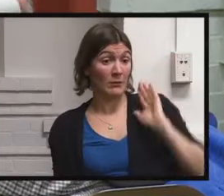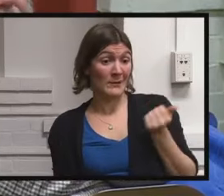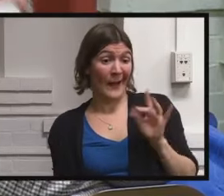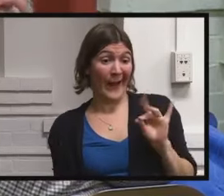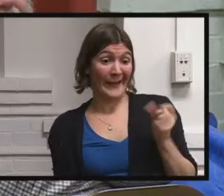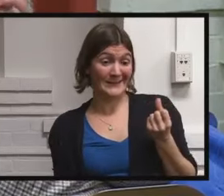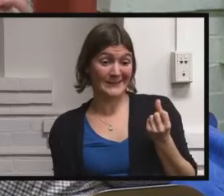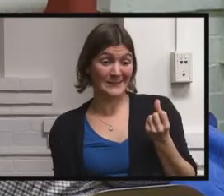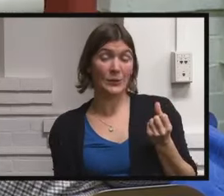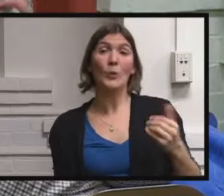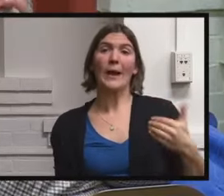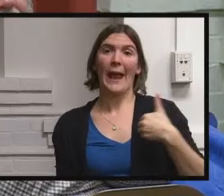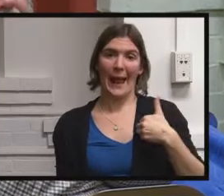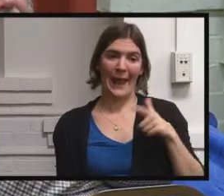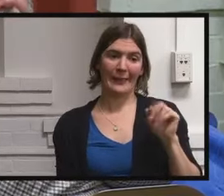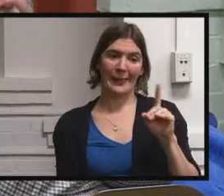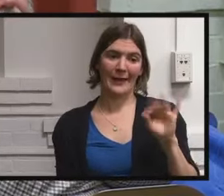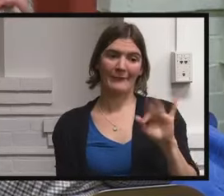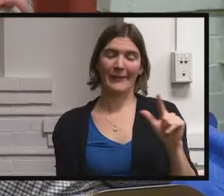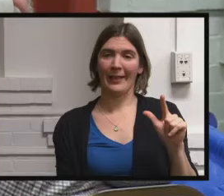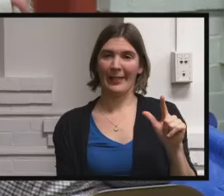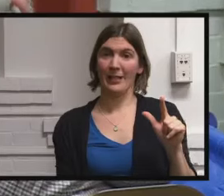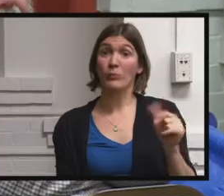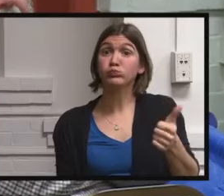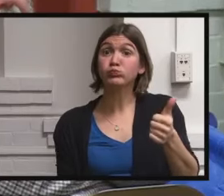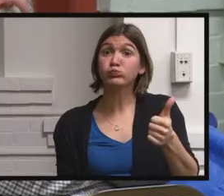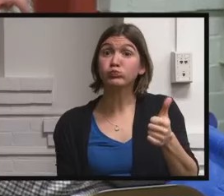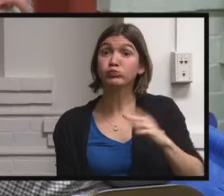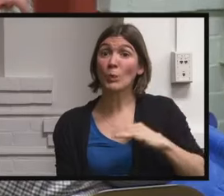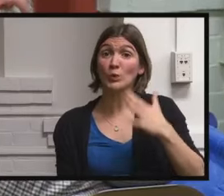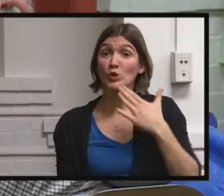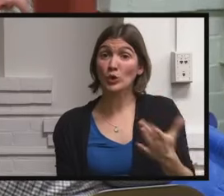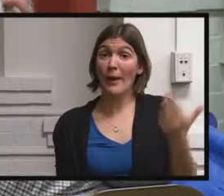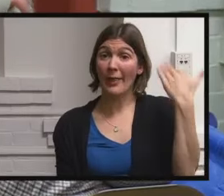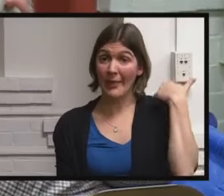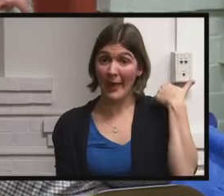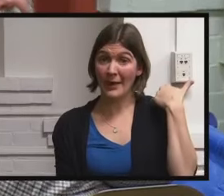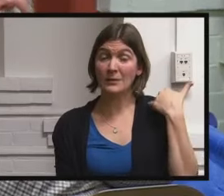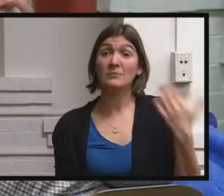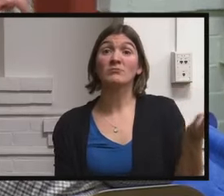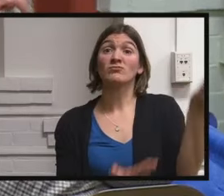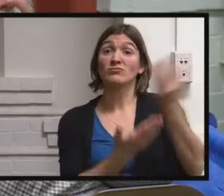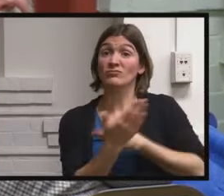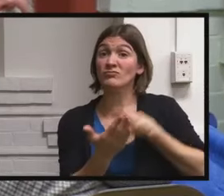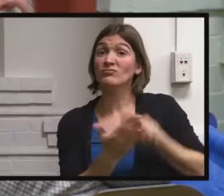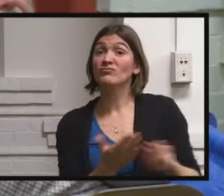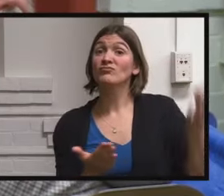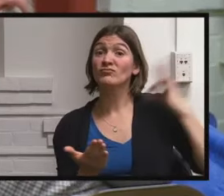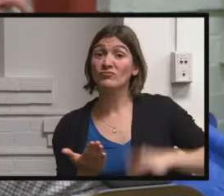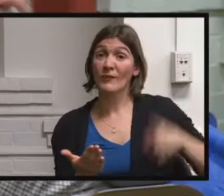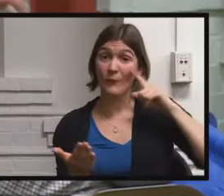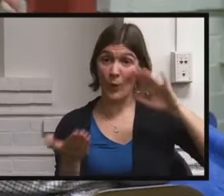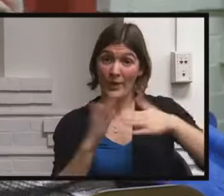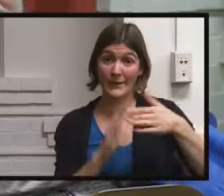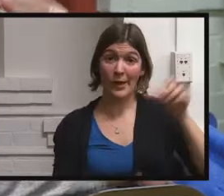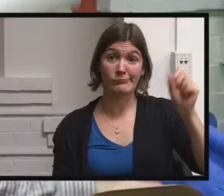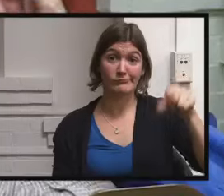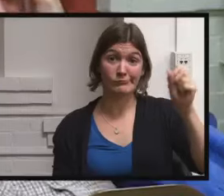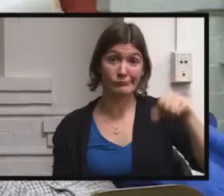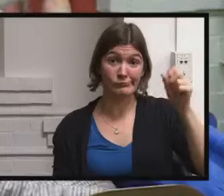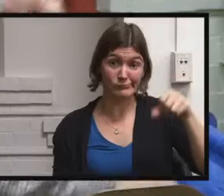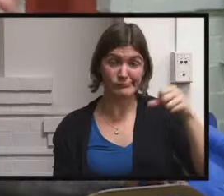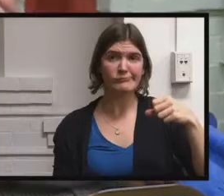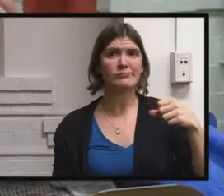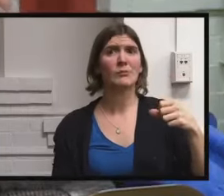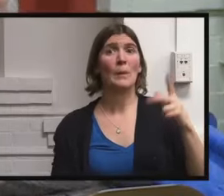a landfill, which was a good thing and which was a money maker, and so the use of